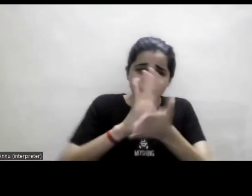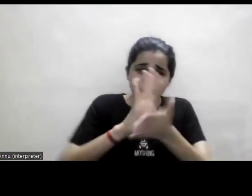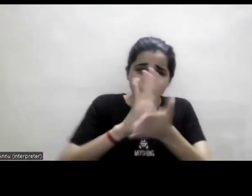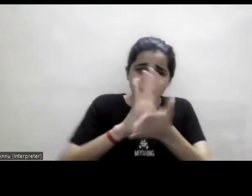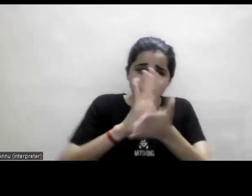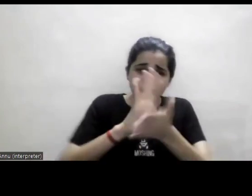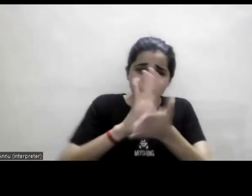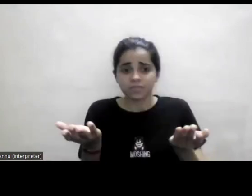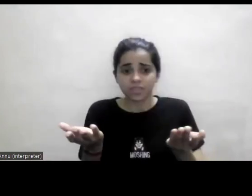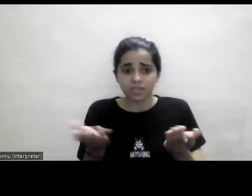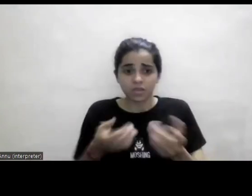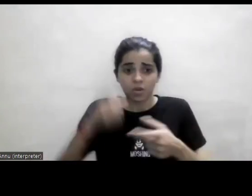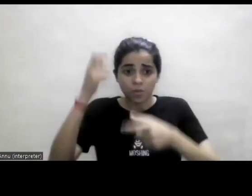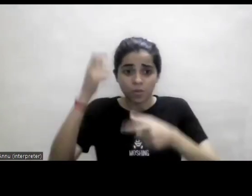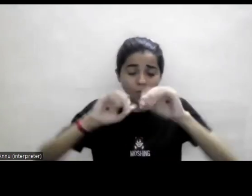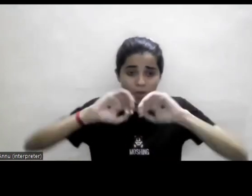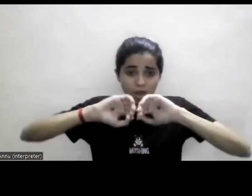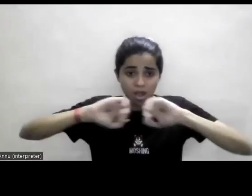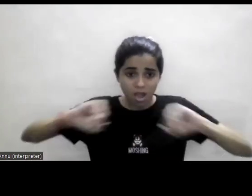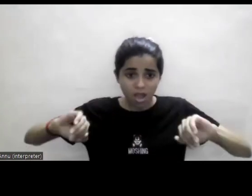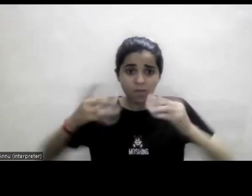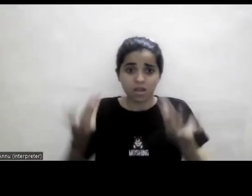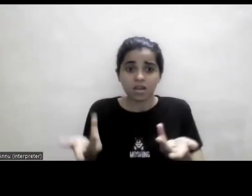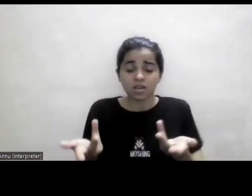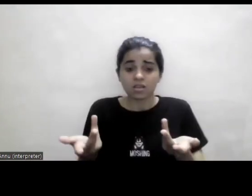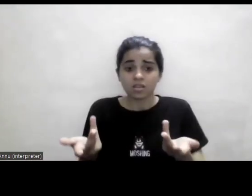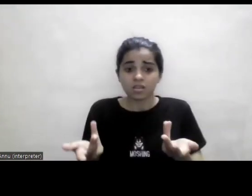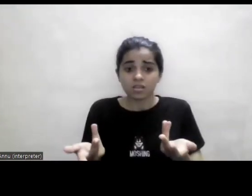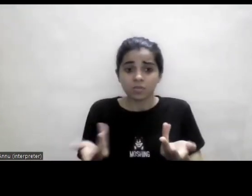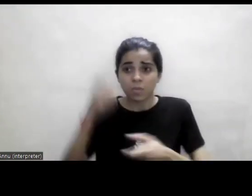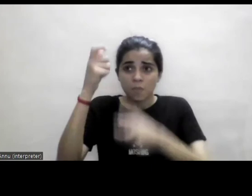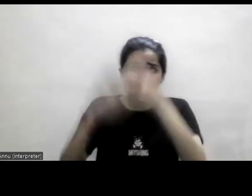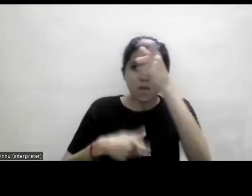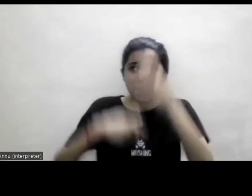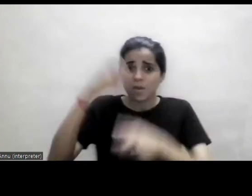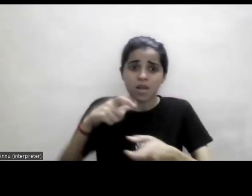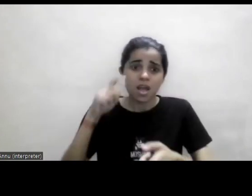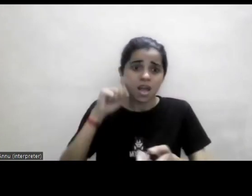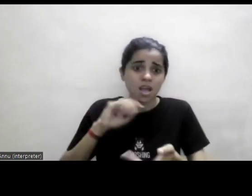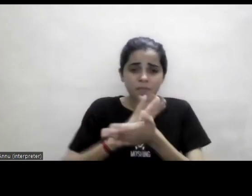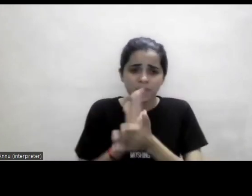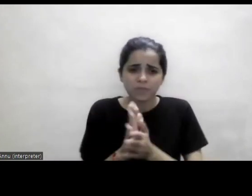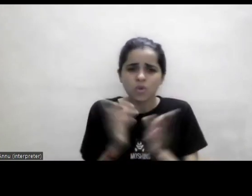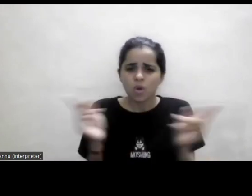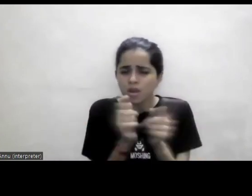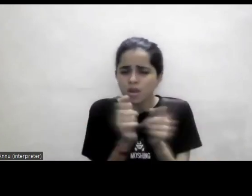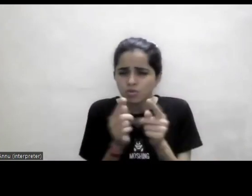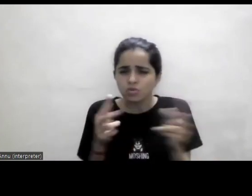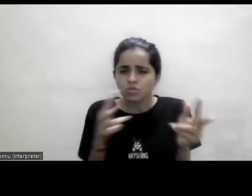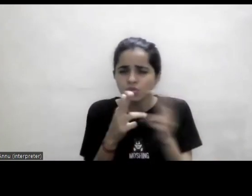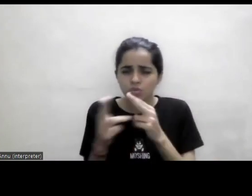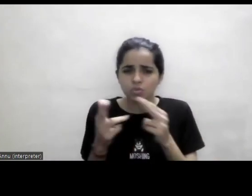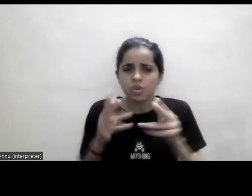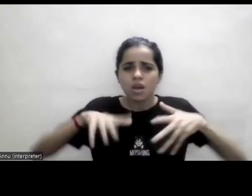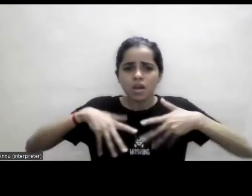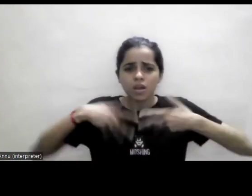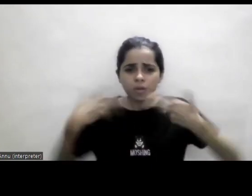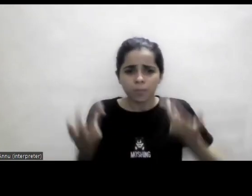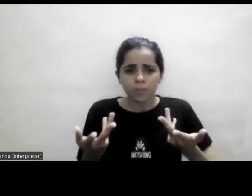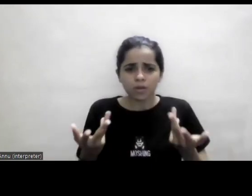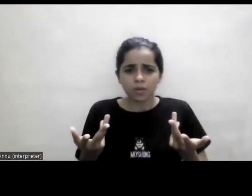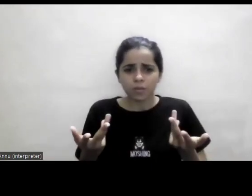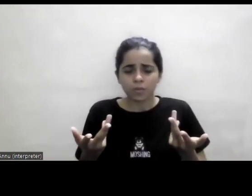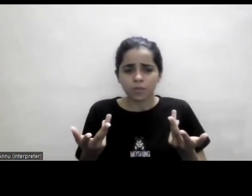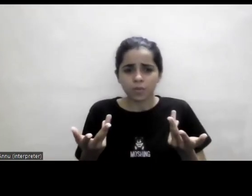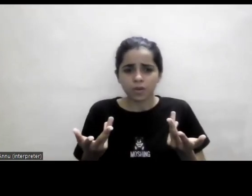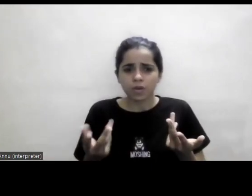of partition, how she was raped by so many people. And I will share again a very short clip of how